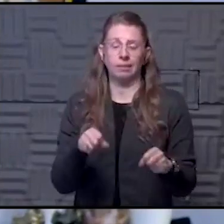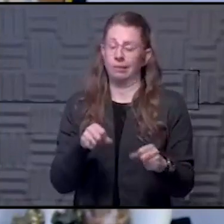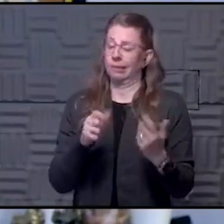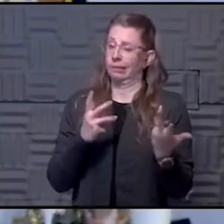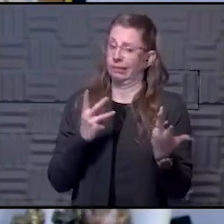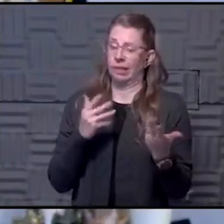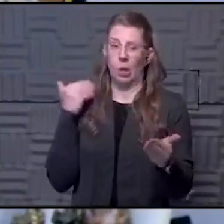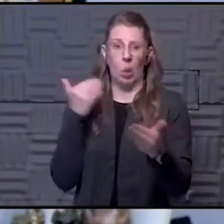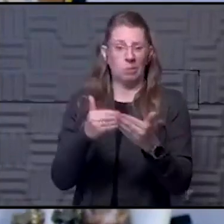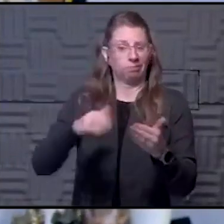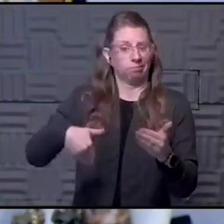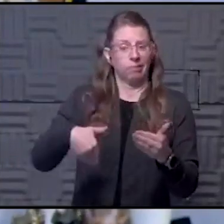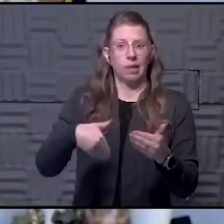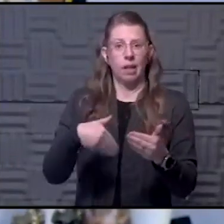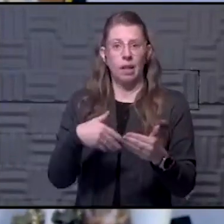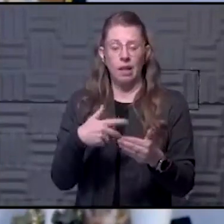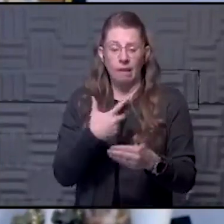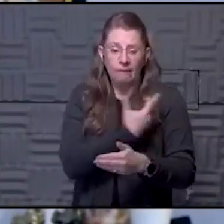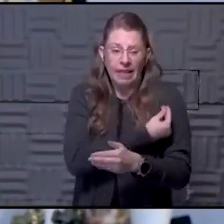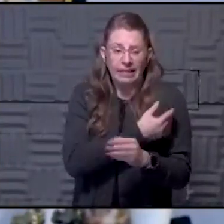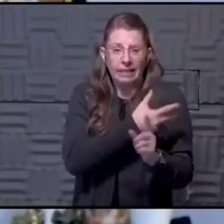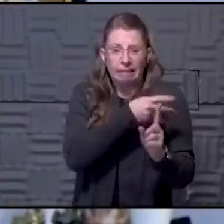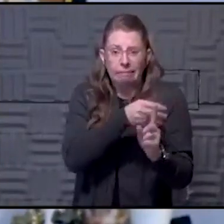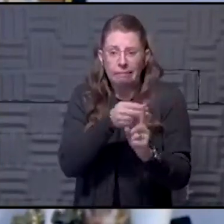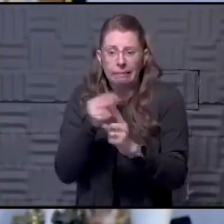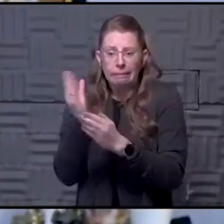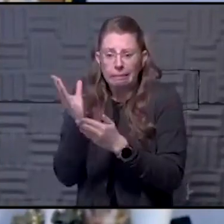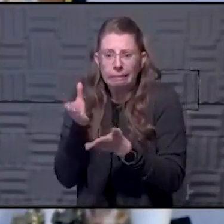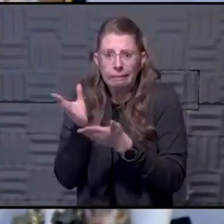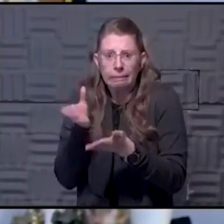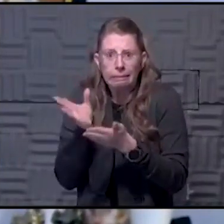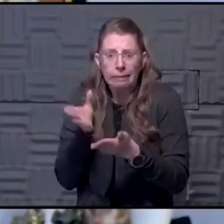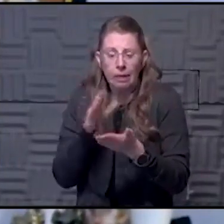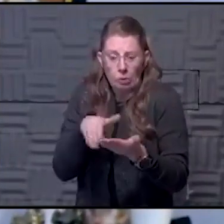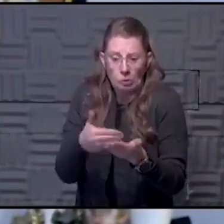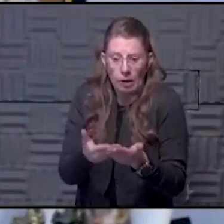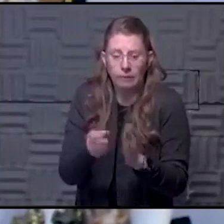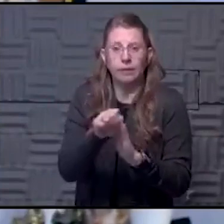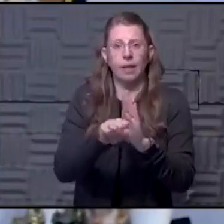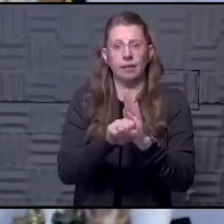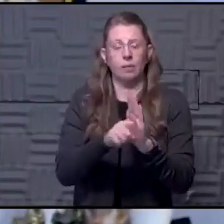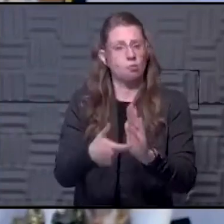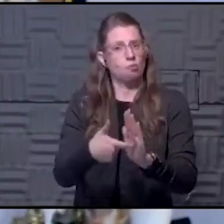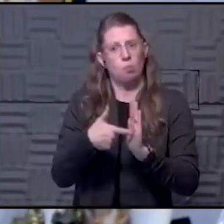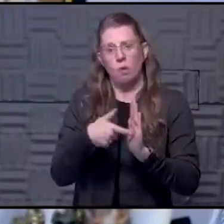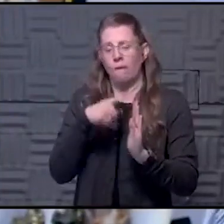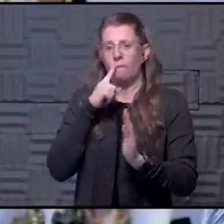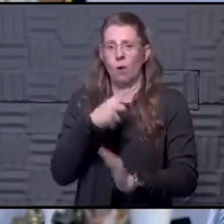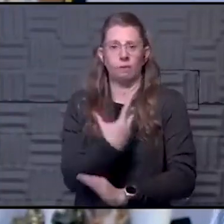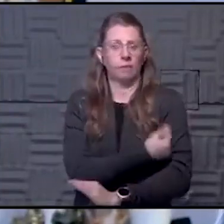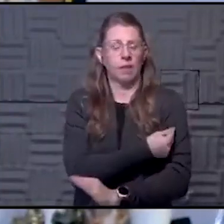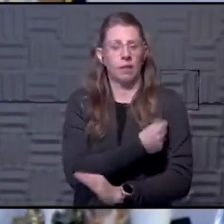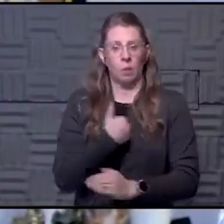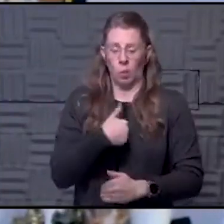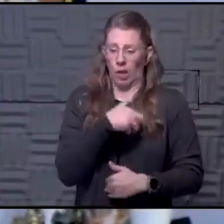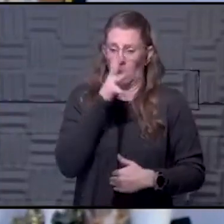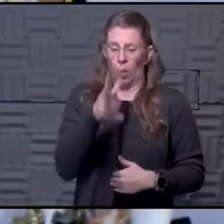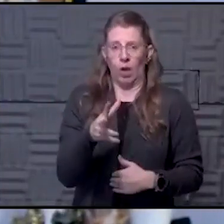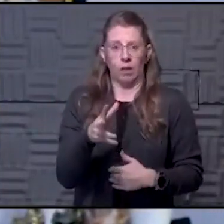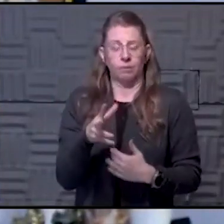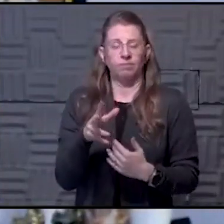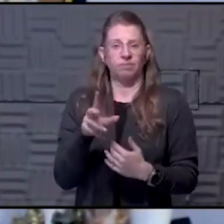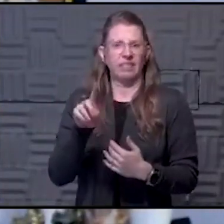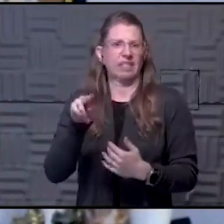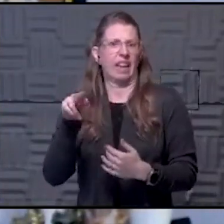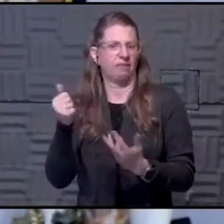trickle of vaccine coming into this state, there's such a huge demand for it that we're going to be, as Dana points